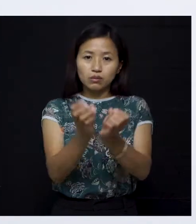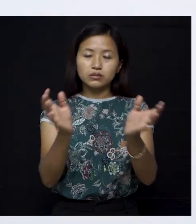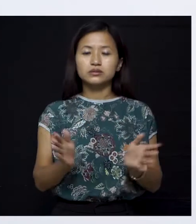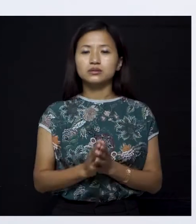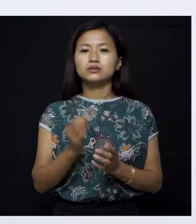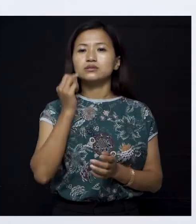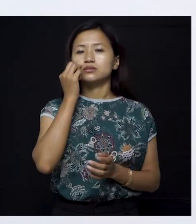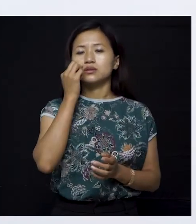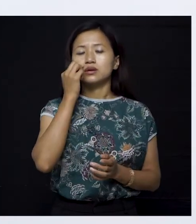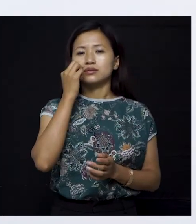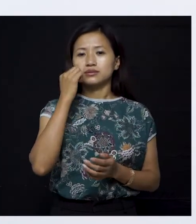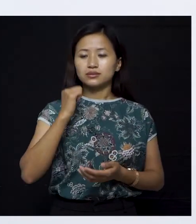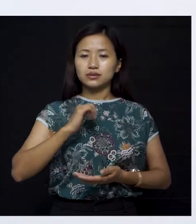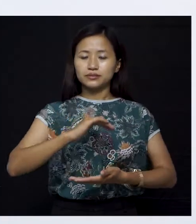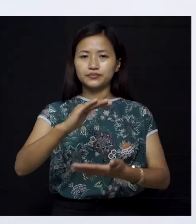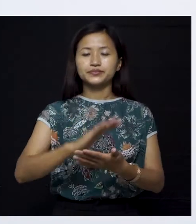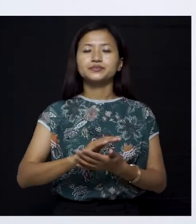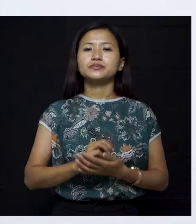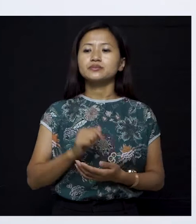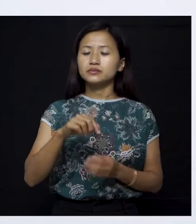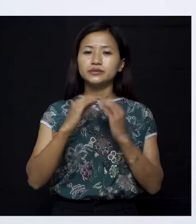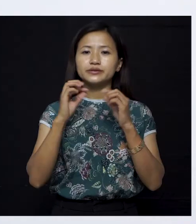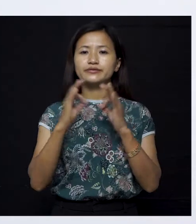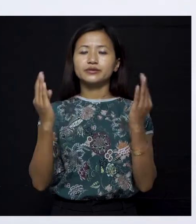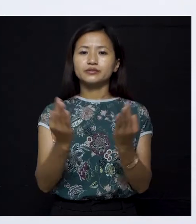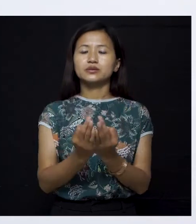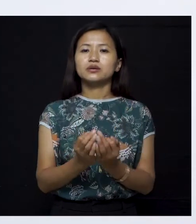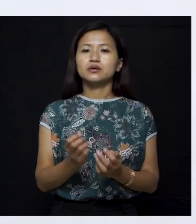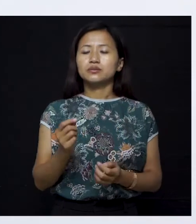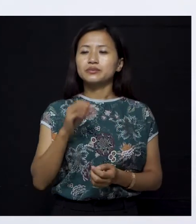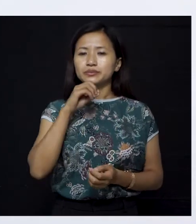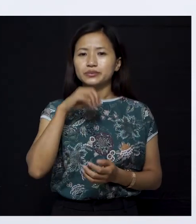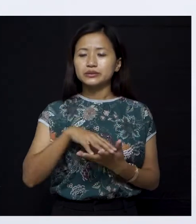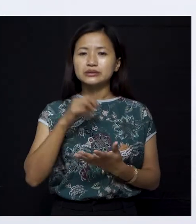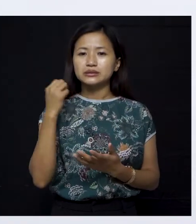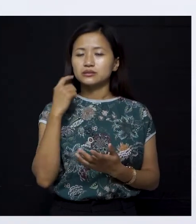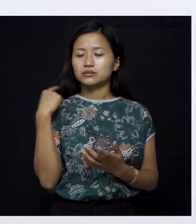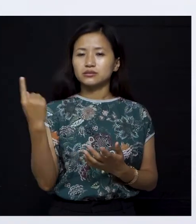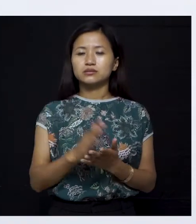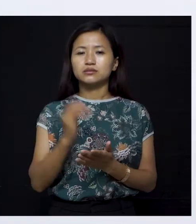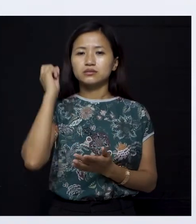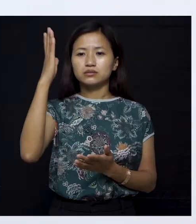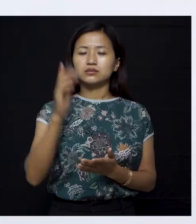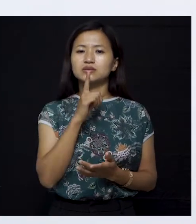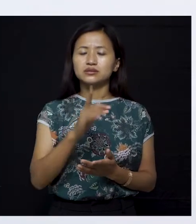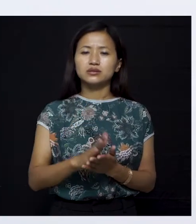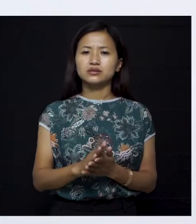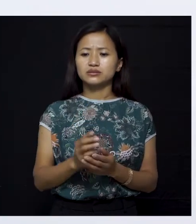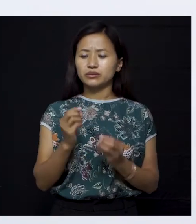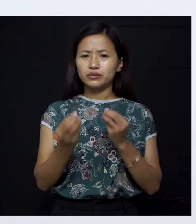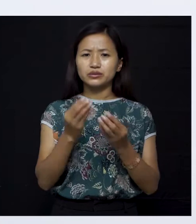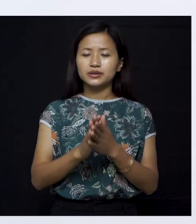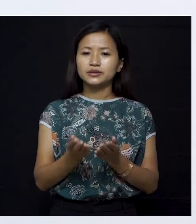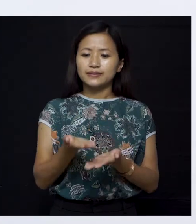family? And since Bartley is the only son living in the family, the priest too hoped that God can never do such a cruel thing to